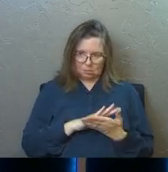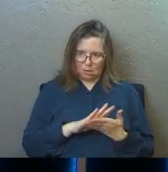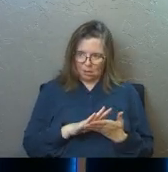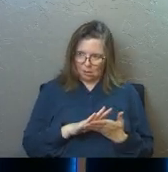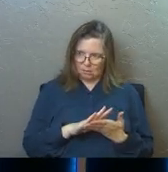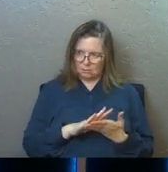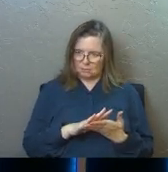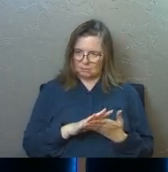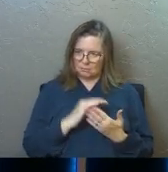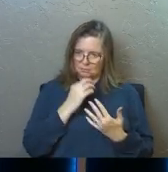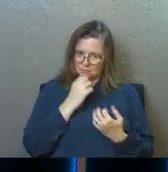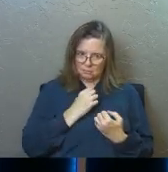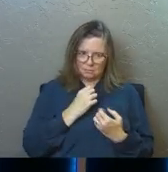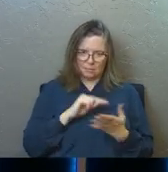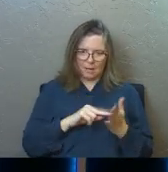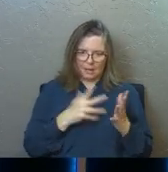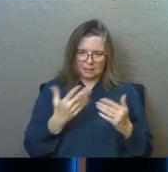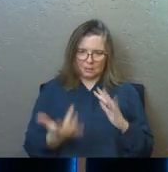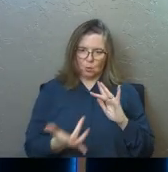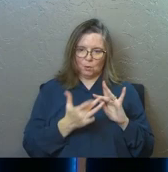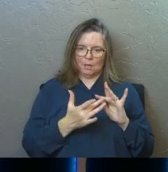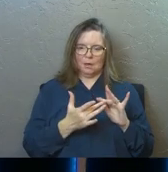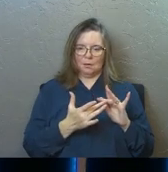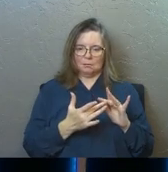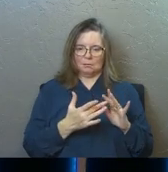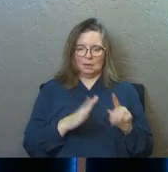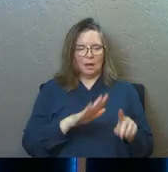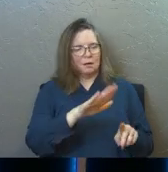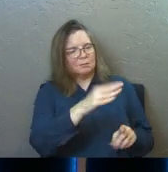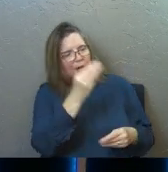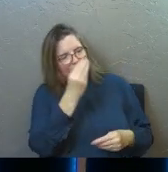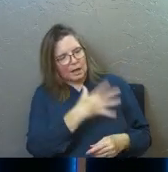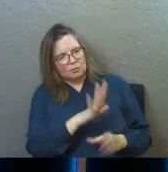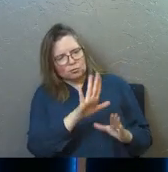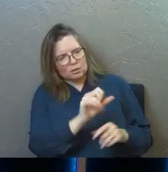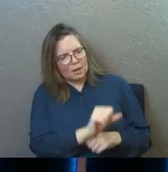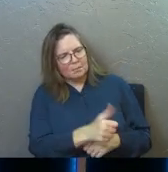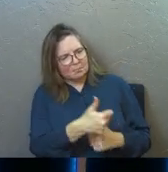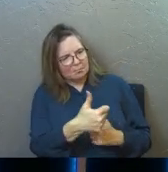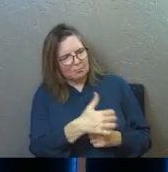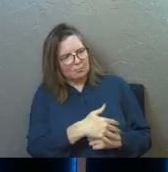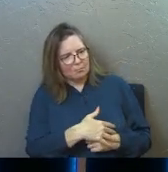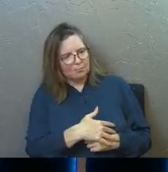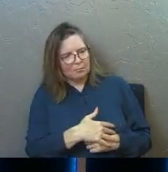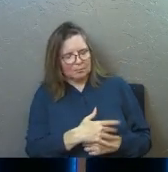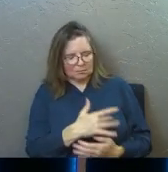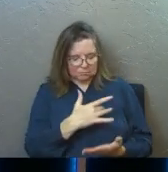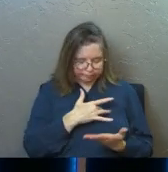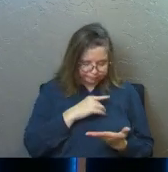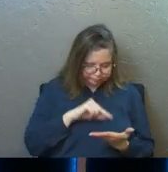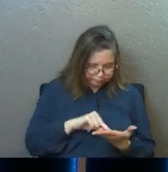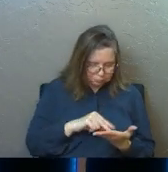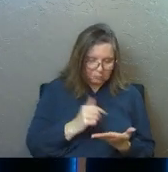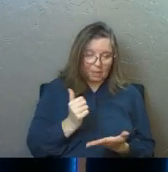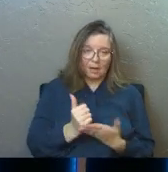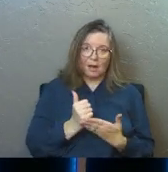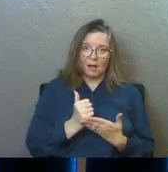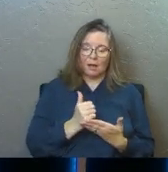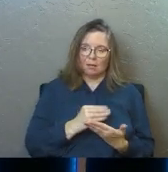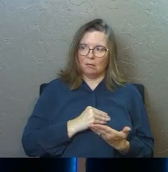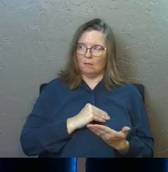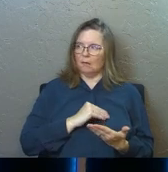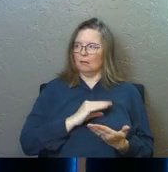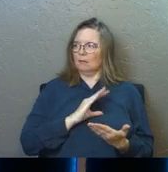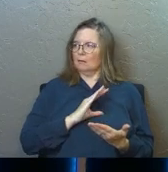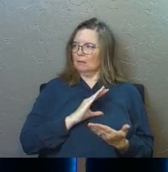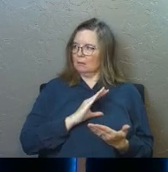super caring, and it meant a lot that somebody reached out and go, hey, just want to let you know that you're doing a great job. It helps you. It lifts you up.